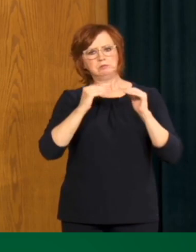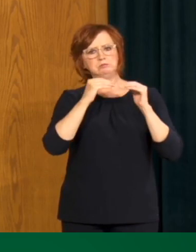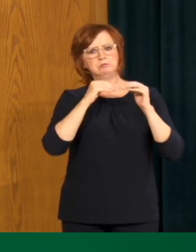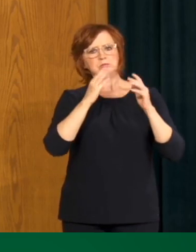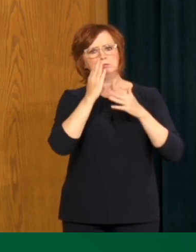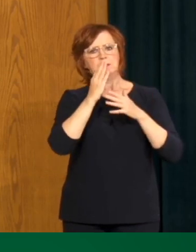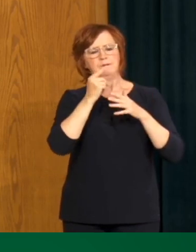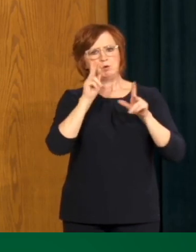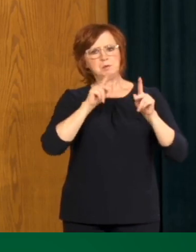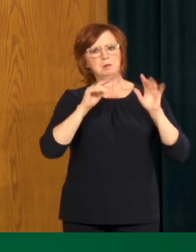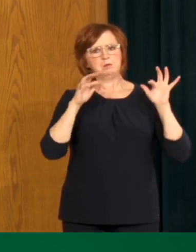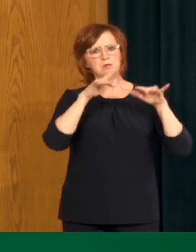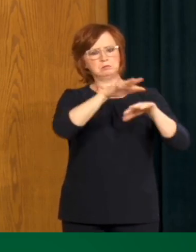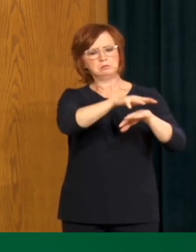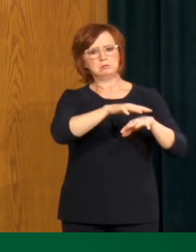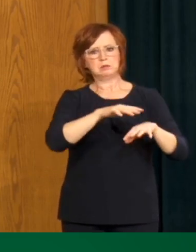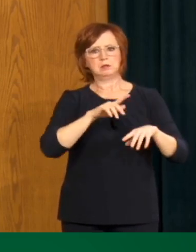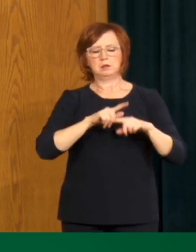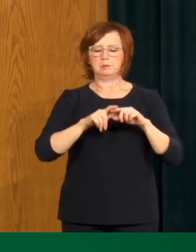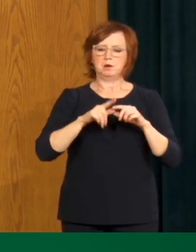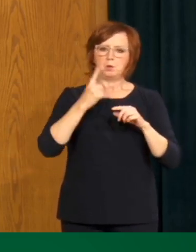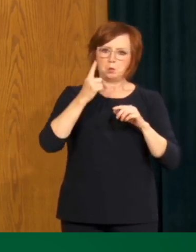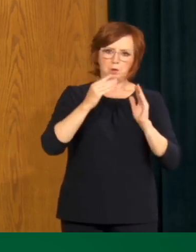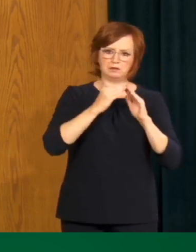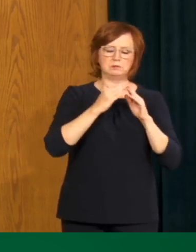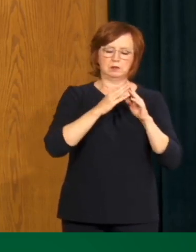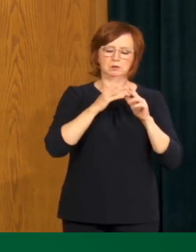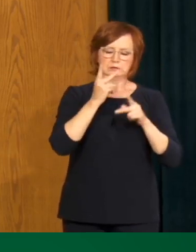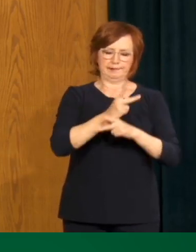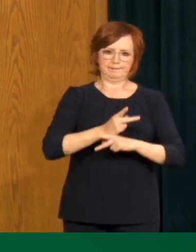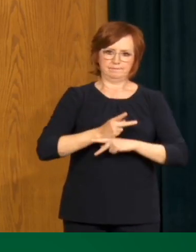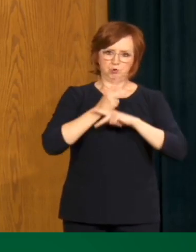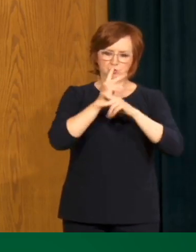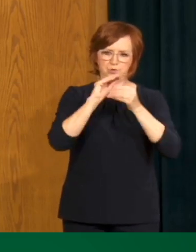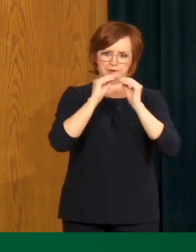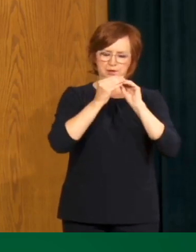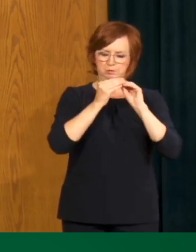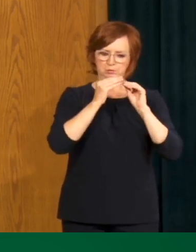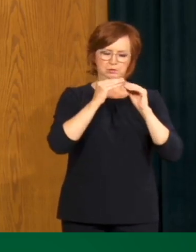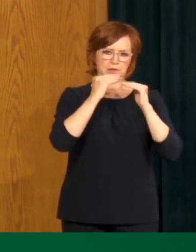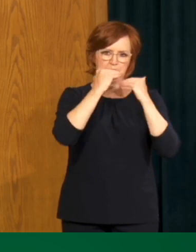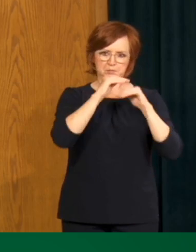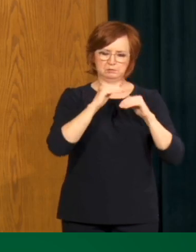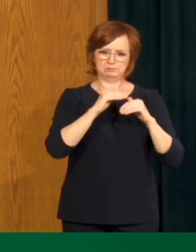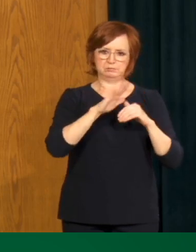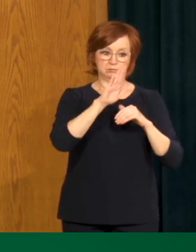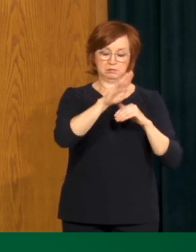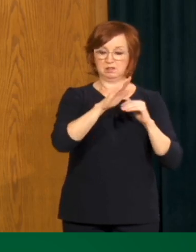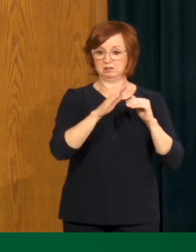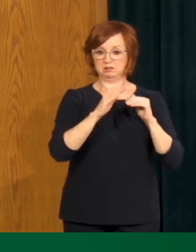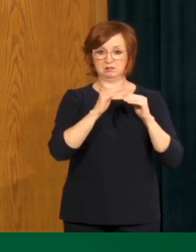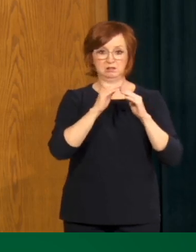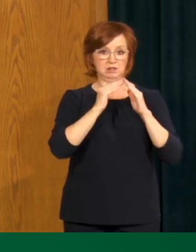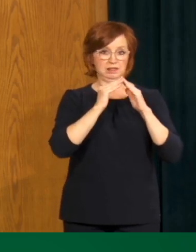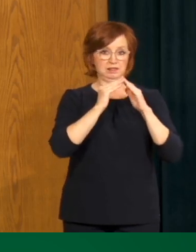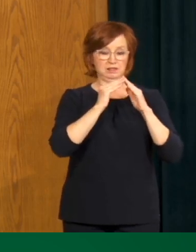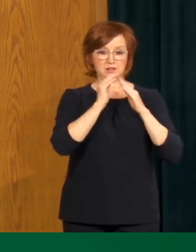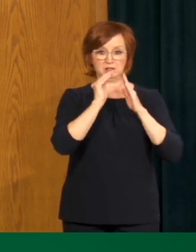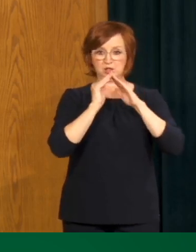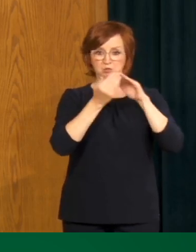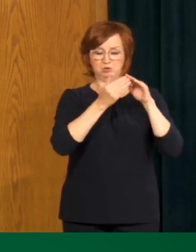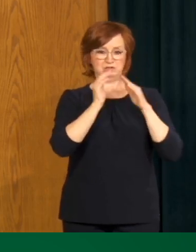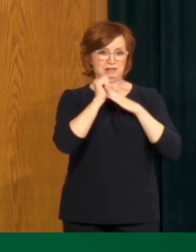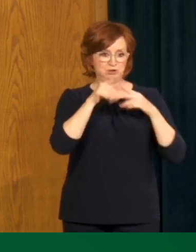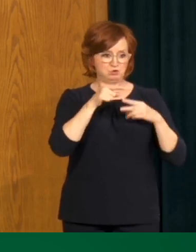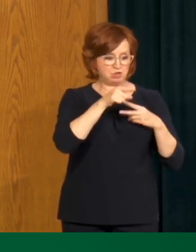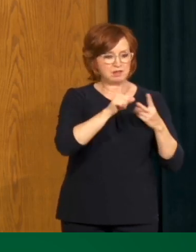some precautions may apply, and that would be upon the recommendation of the local community leaders and the local medical officer of health.